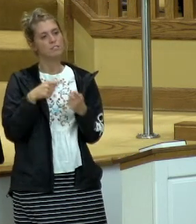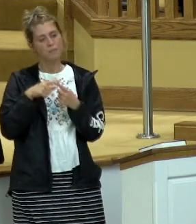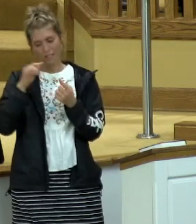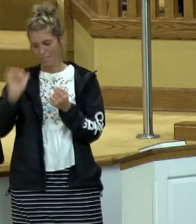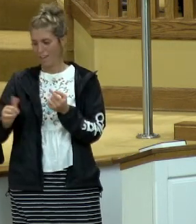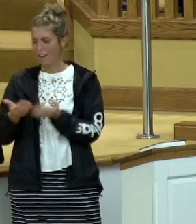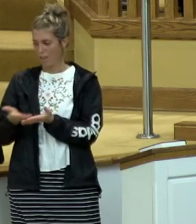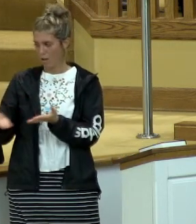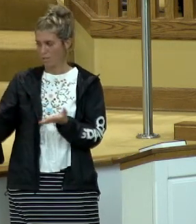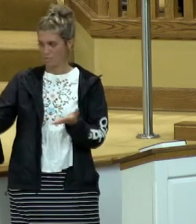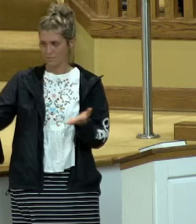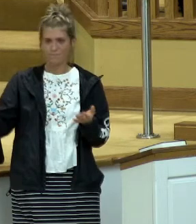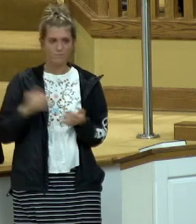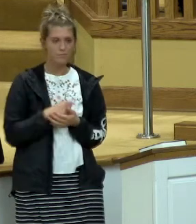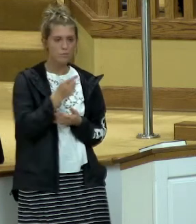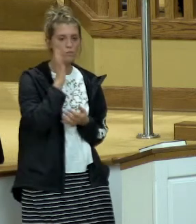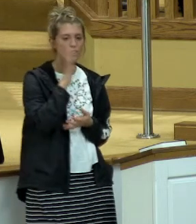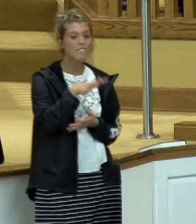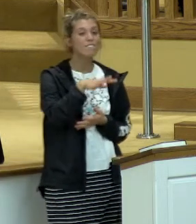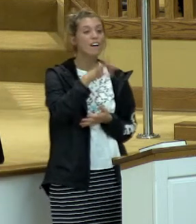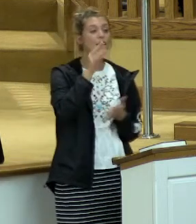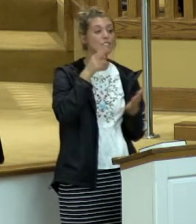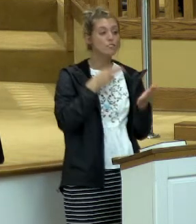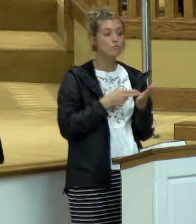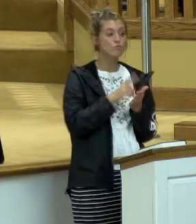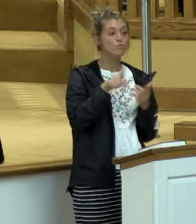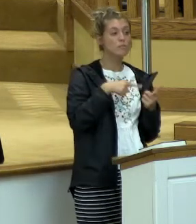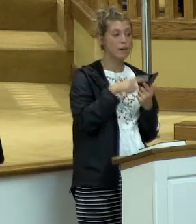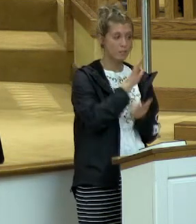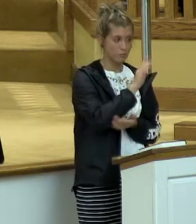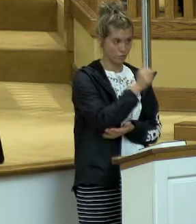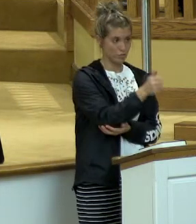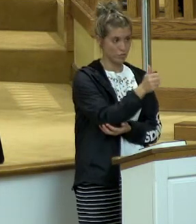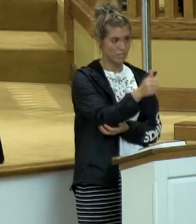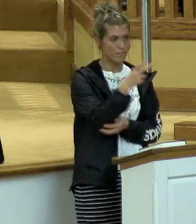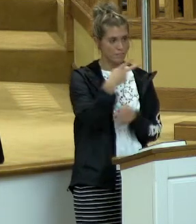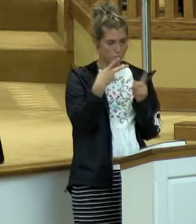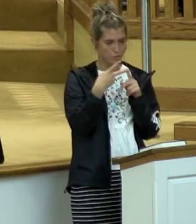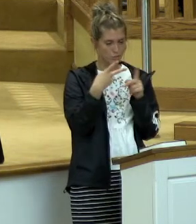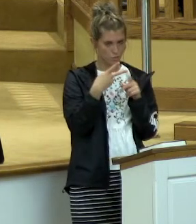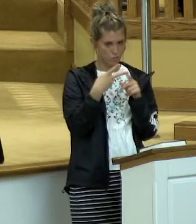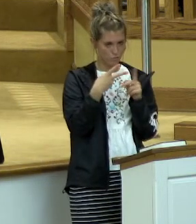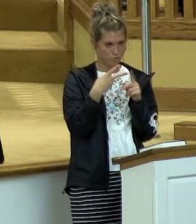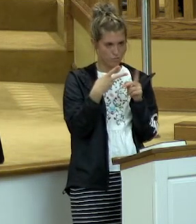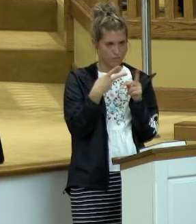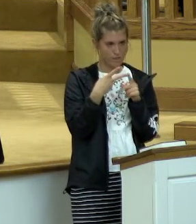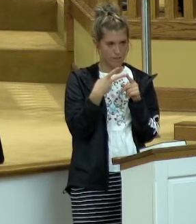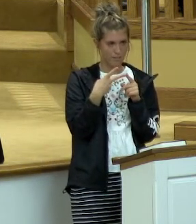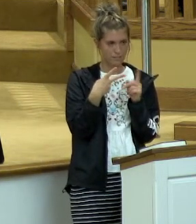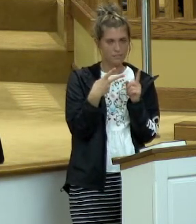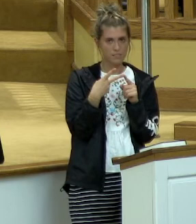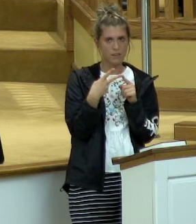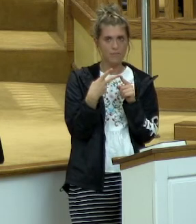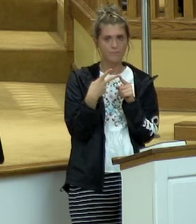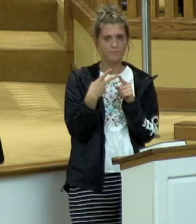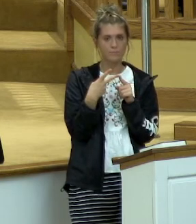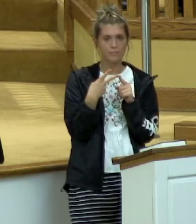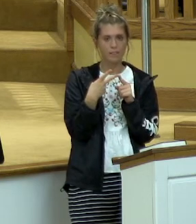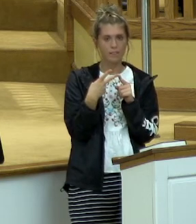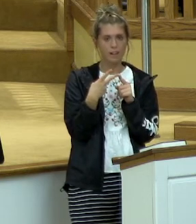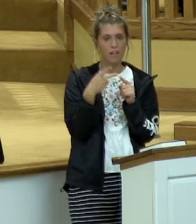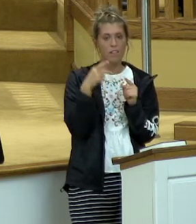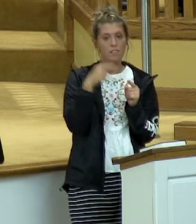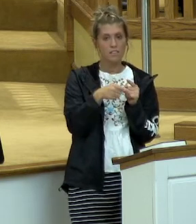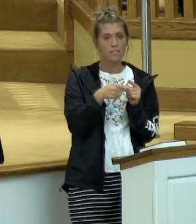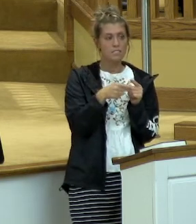that altar. You find out the truth about yourself, all right? This is important. Number two, I'm going to give you the number one reason in just a second. Number two,